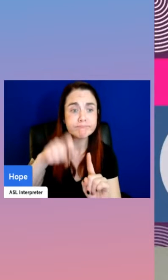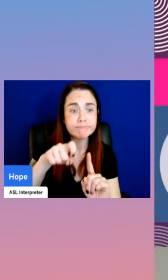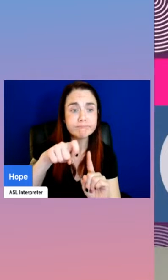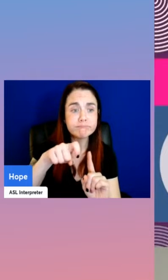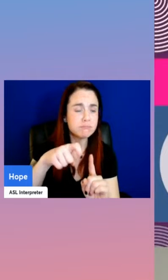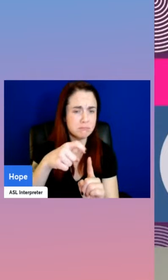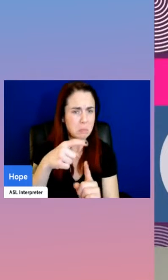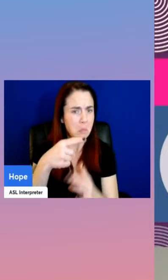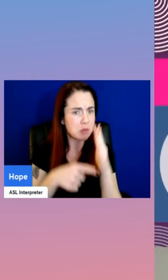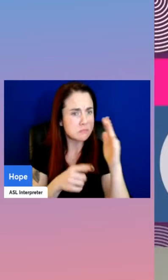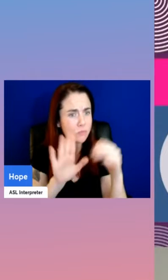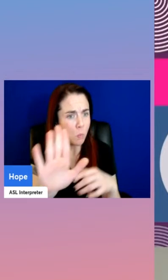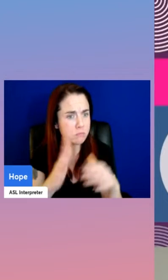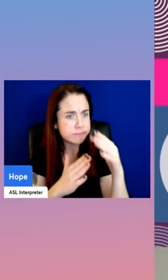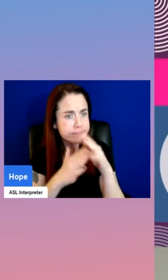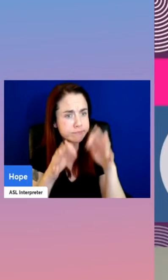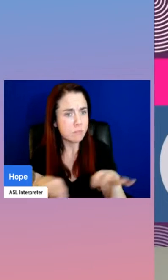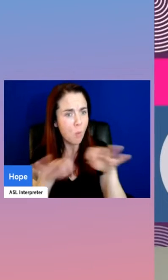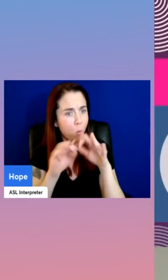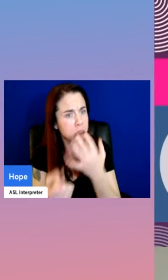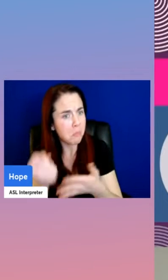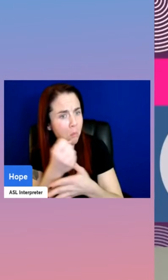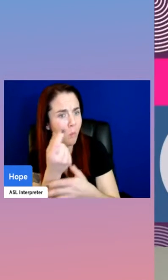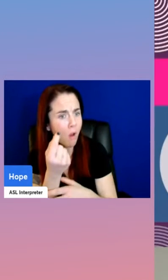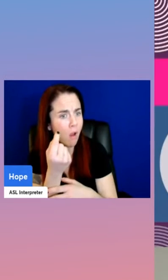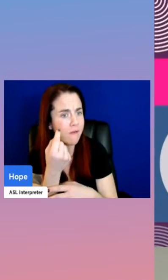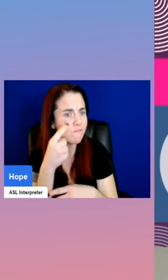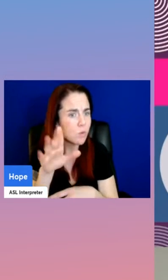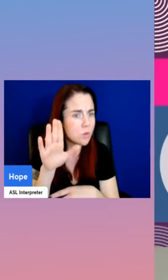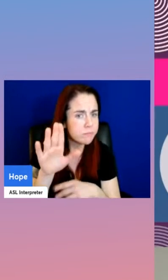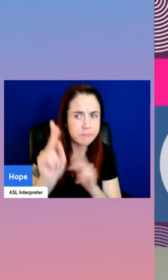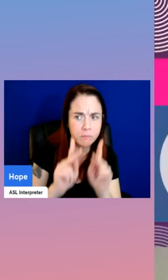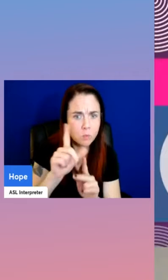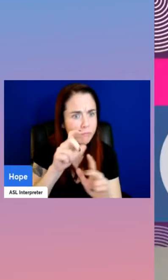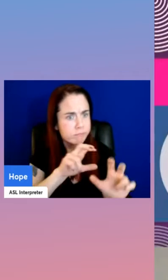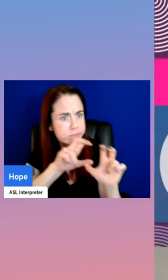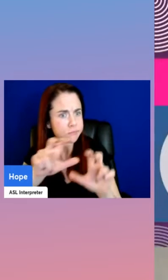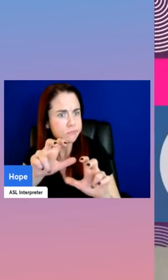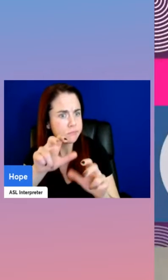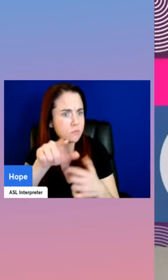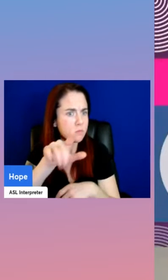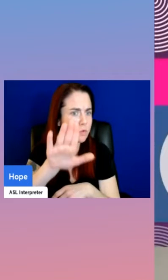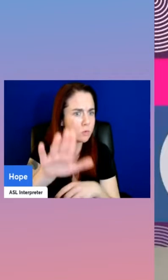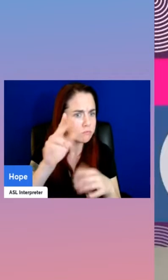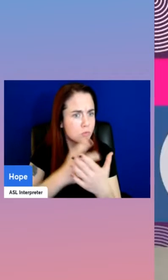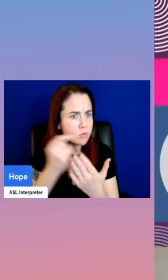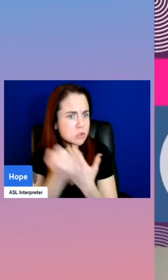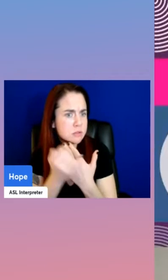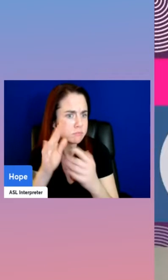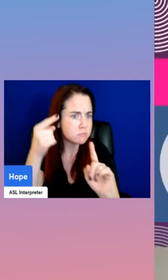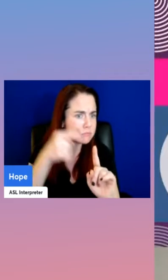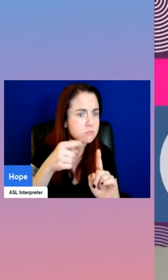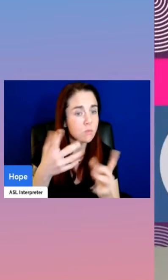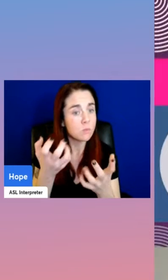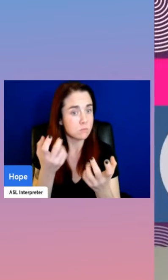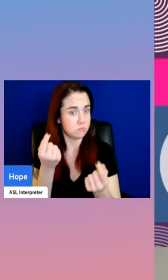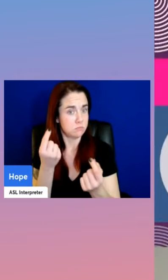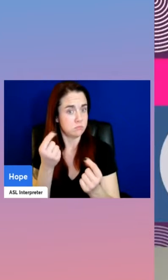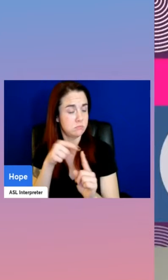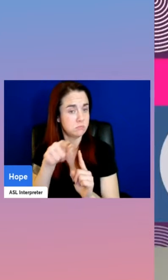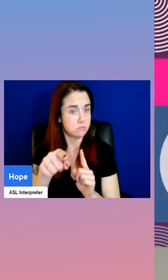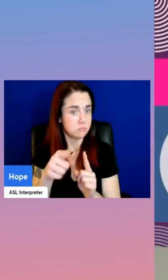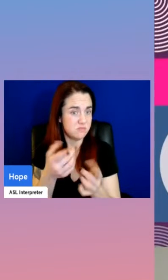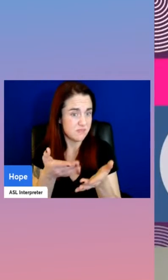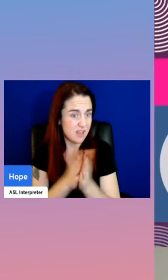to you, and what is most important to your stakeholders? Have your stakeholders been asking on something that has already